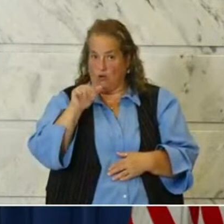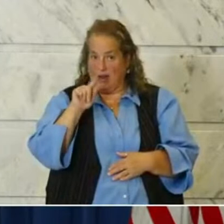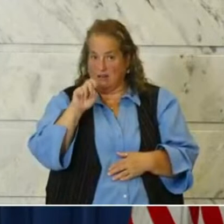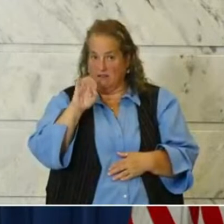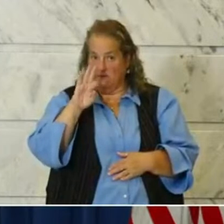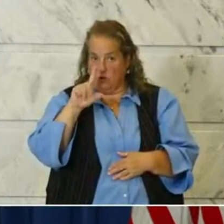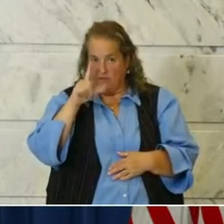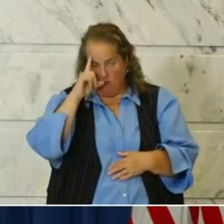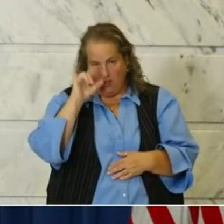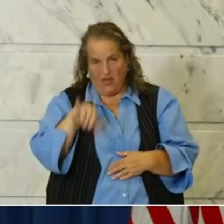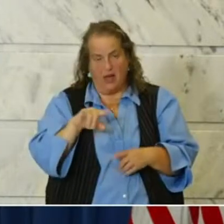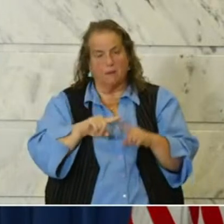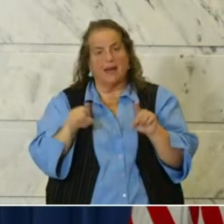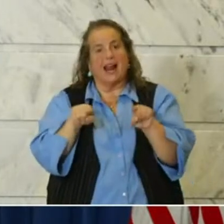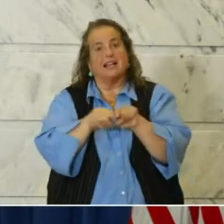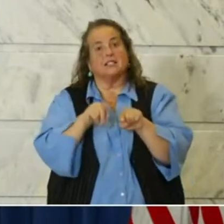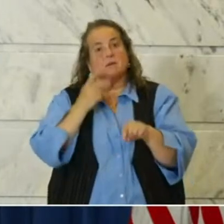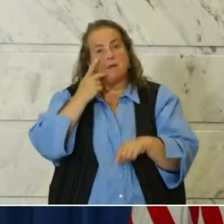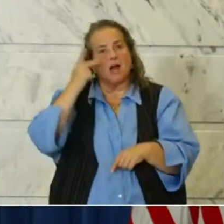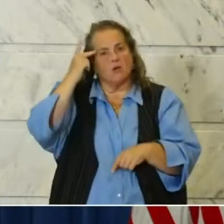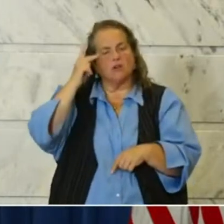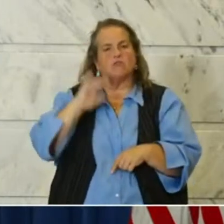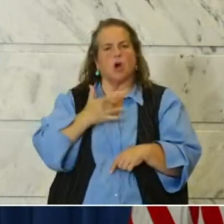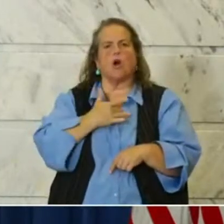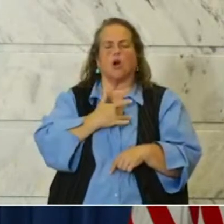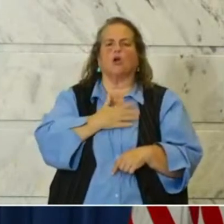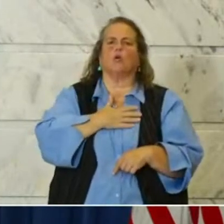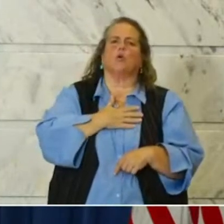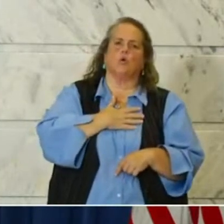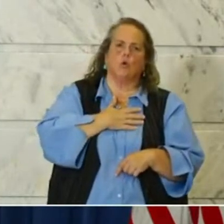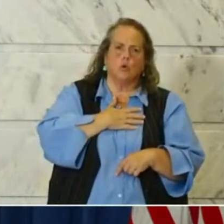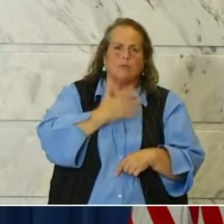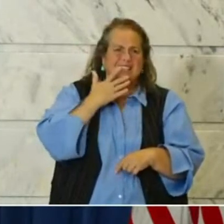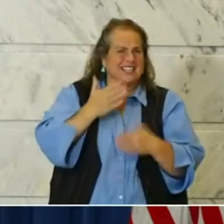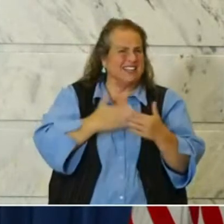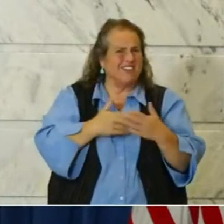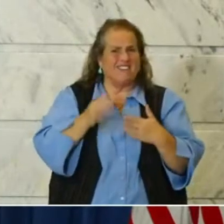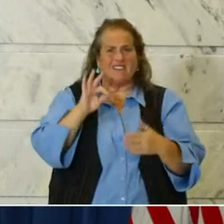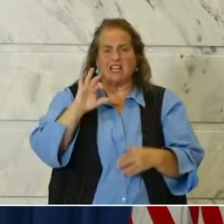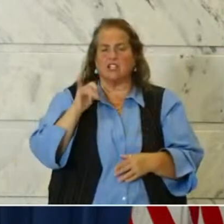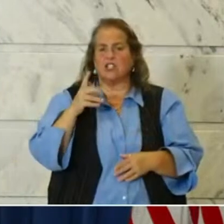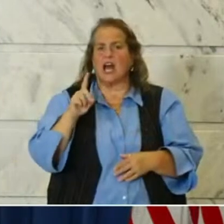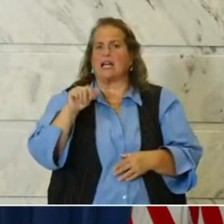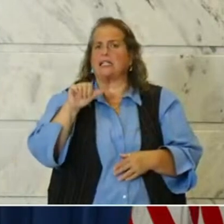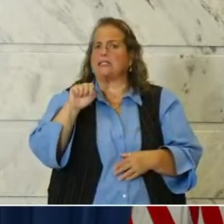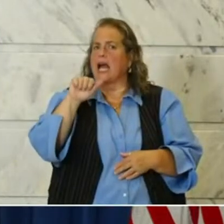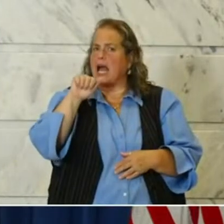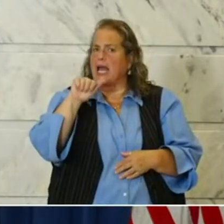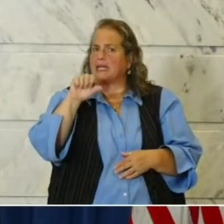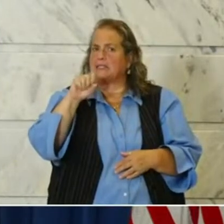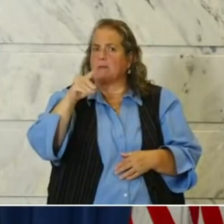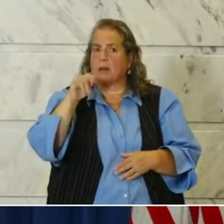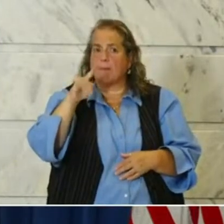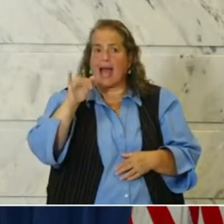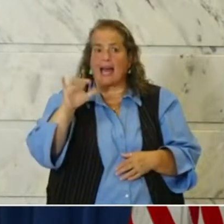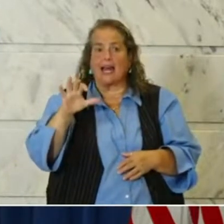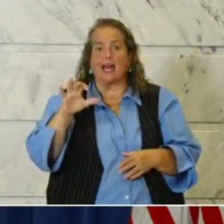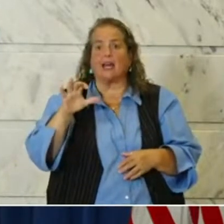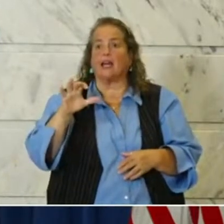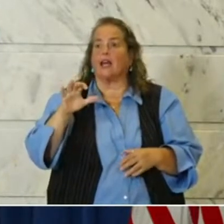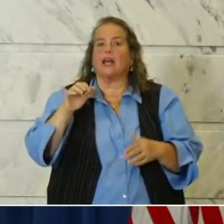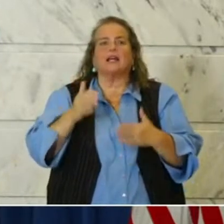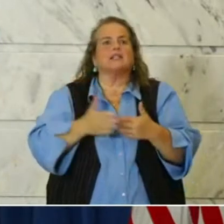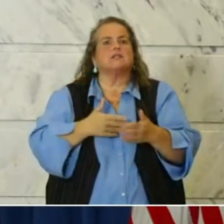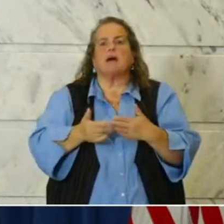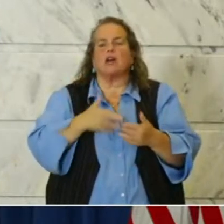as parents, our hearts go out, even if a child is asymptomatic in this instance, that the worry that any